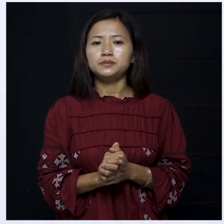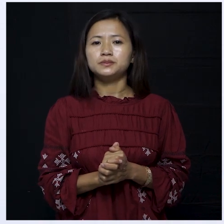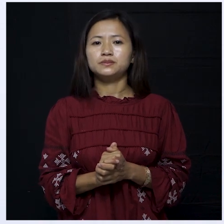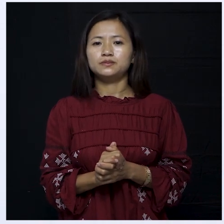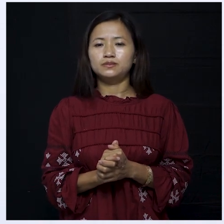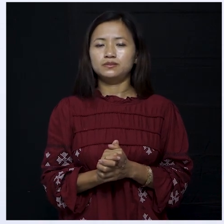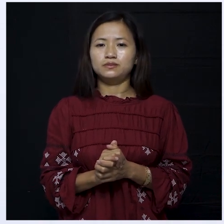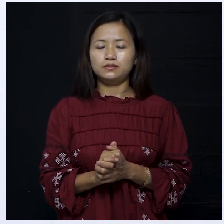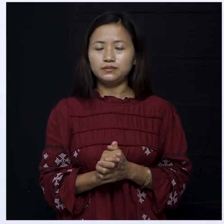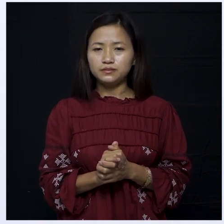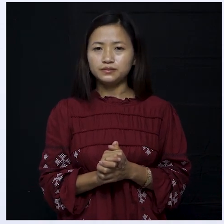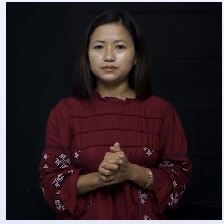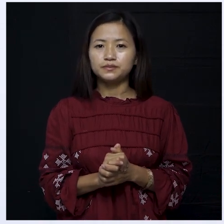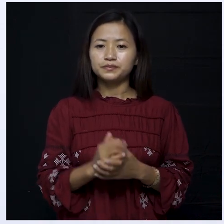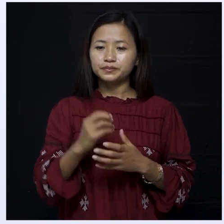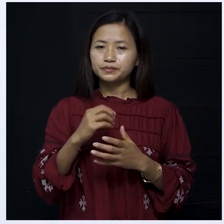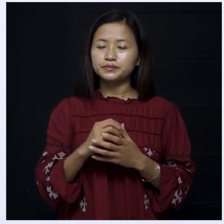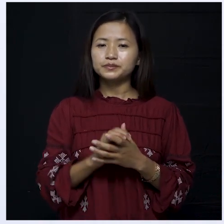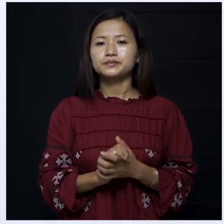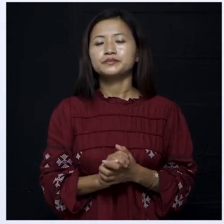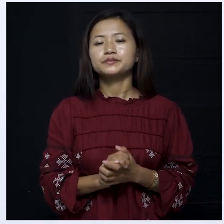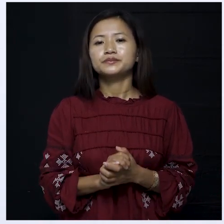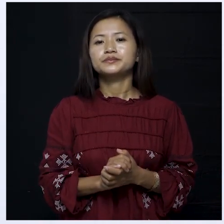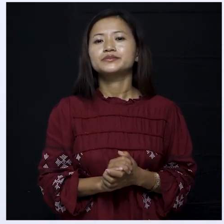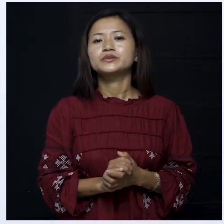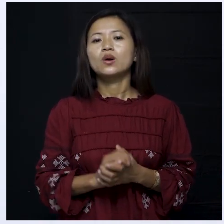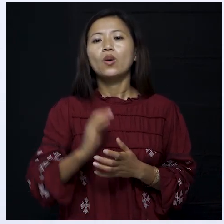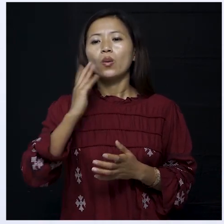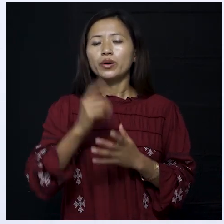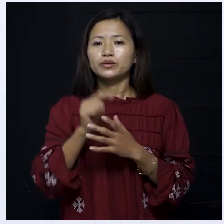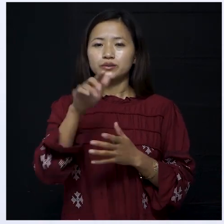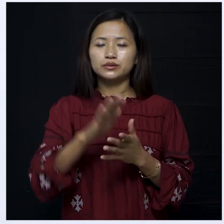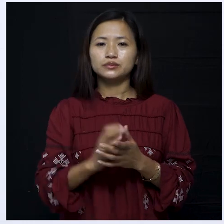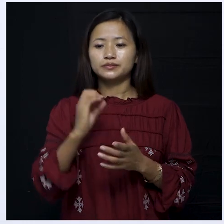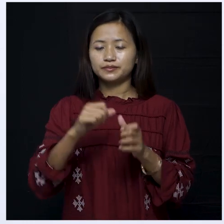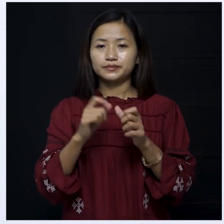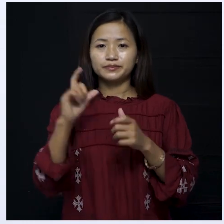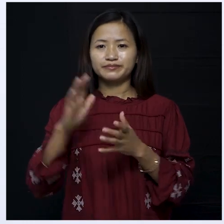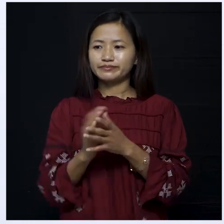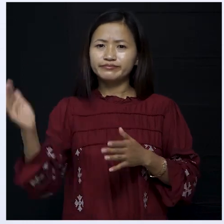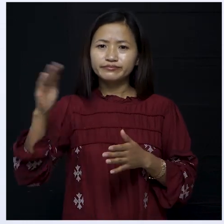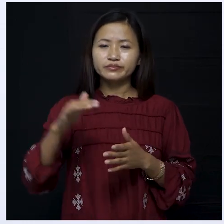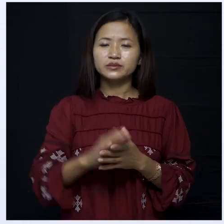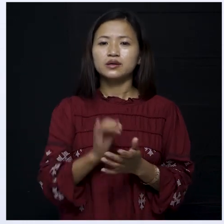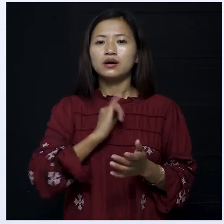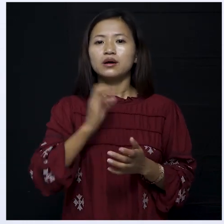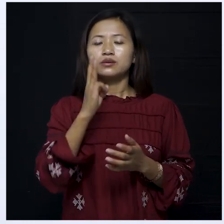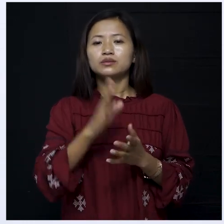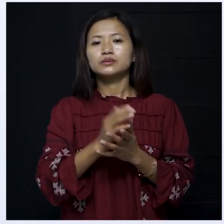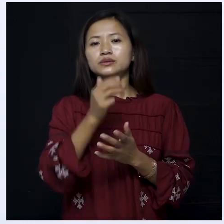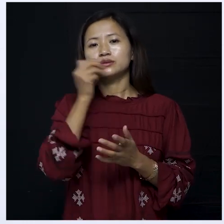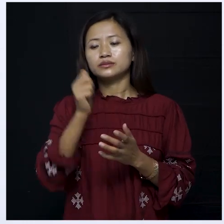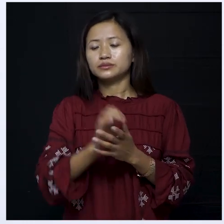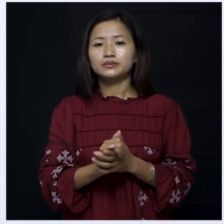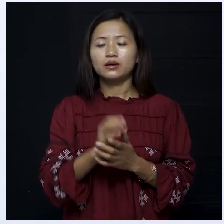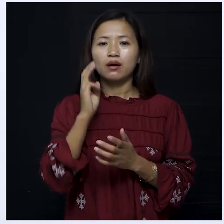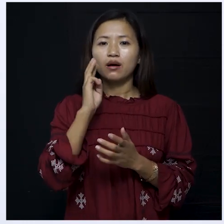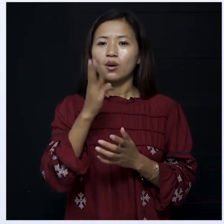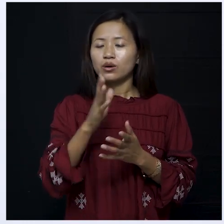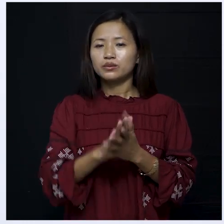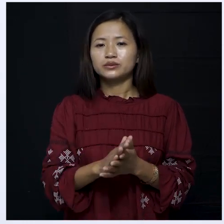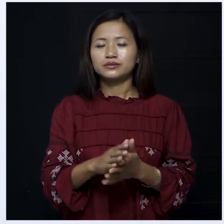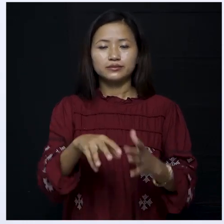let me put another color here. In this case here, when you called, I will be taking out the trash